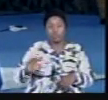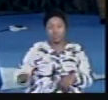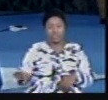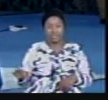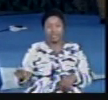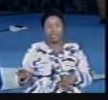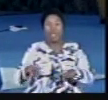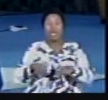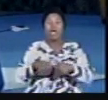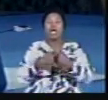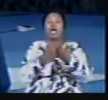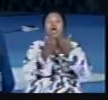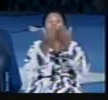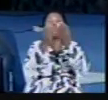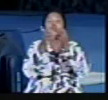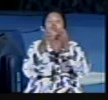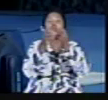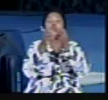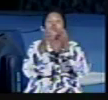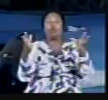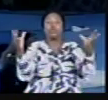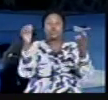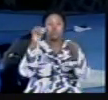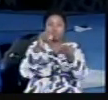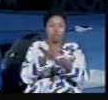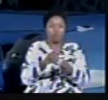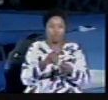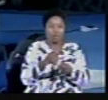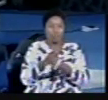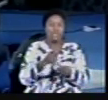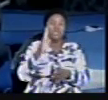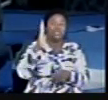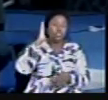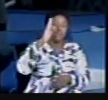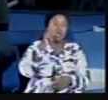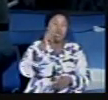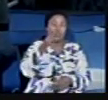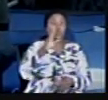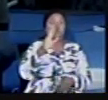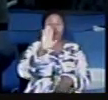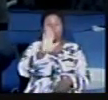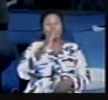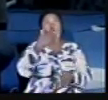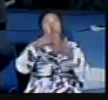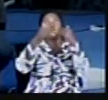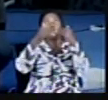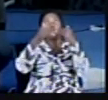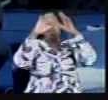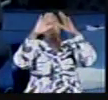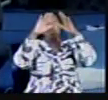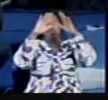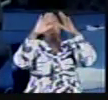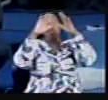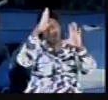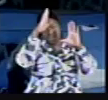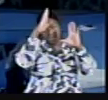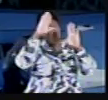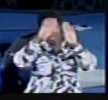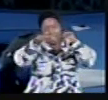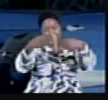how much more shall your heavenly Father give the